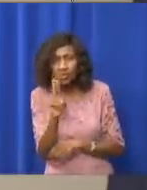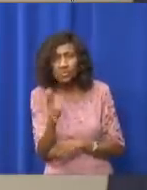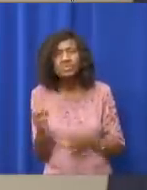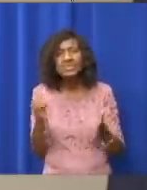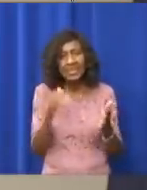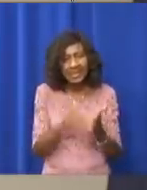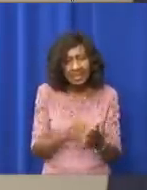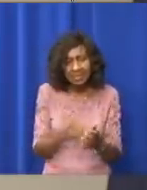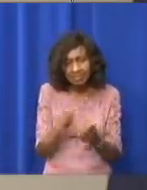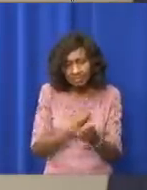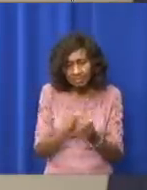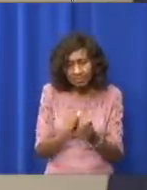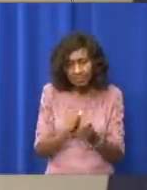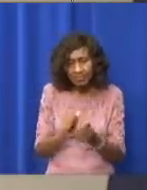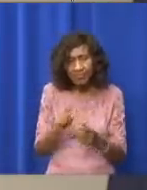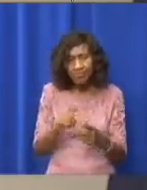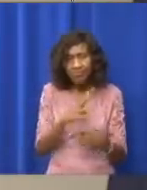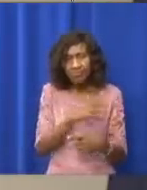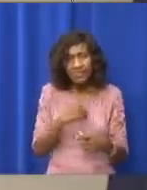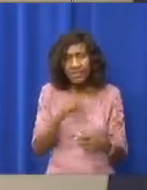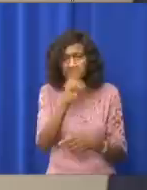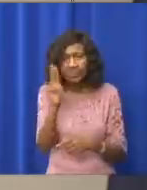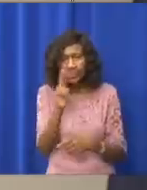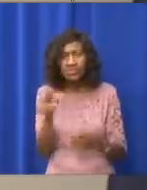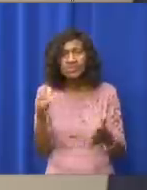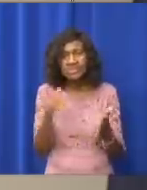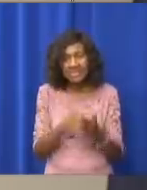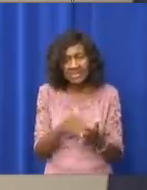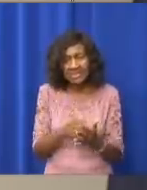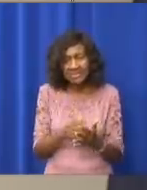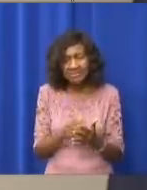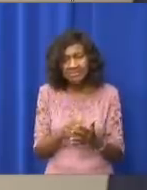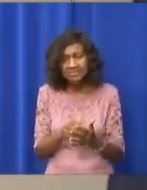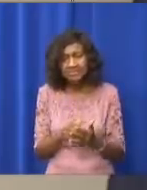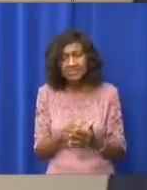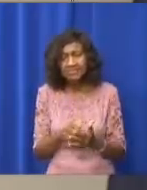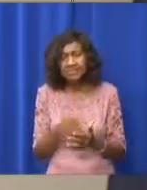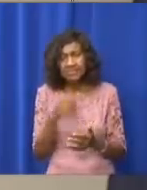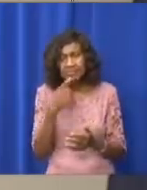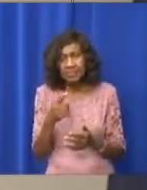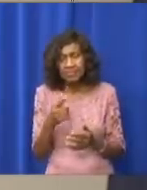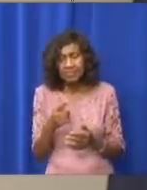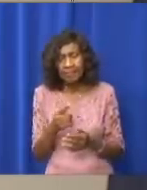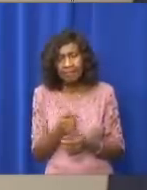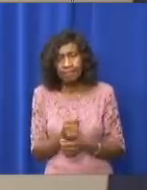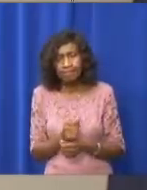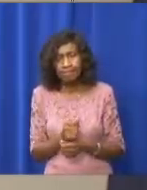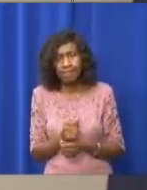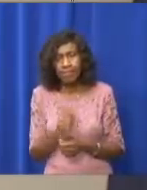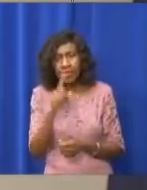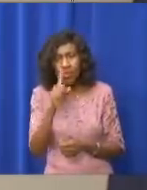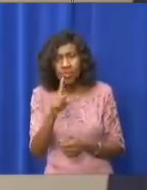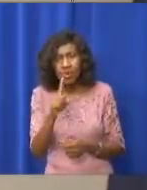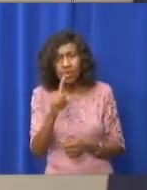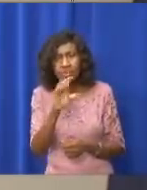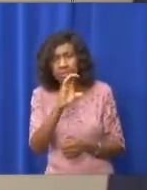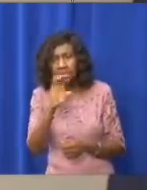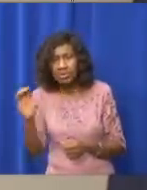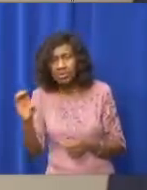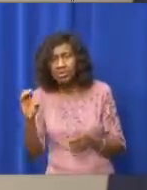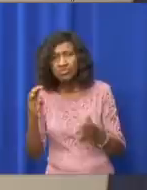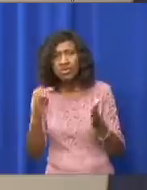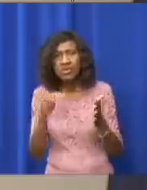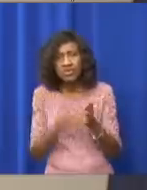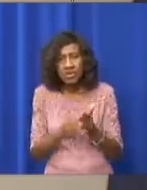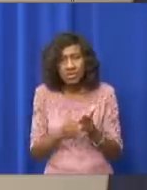Cayman Islands via one of the clusters in the National Emergency Operations Center. 100,000 reusable